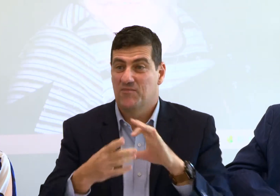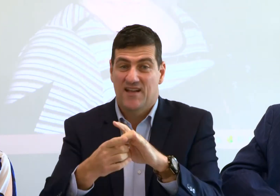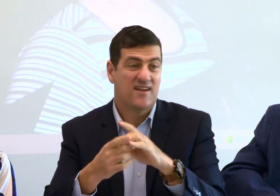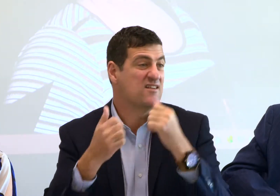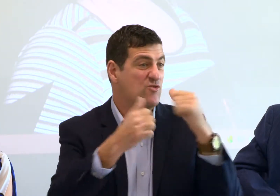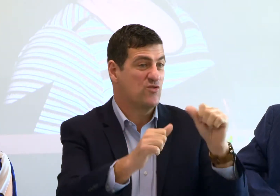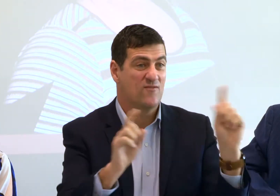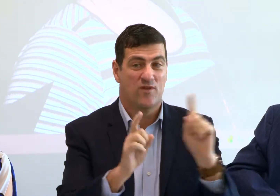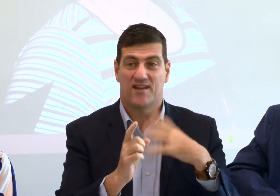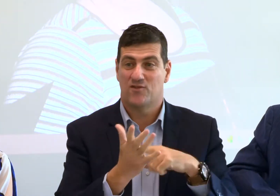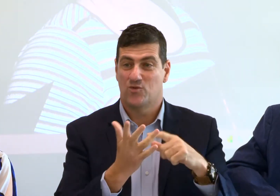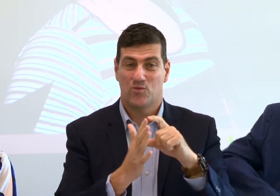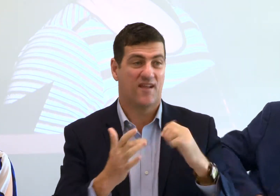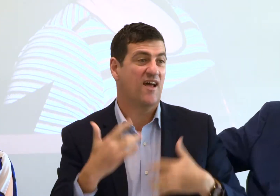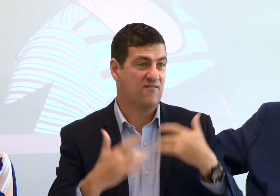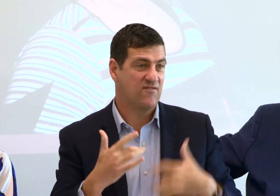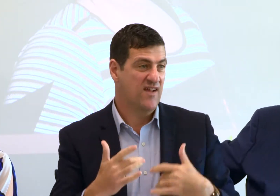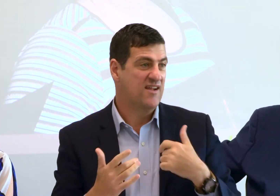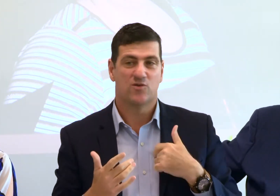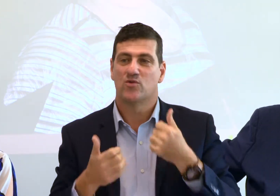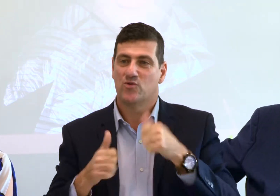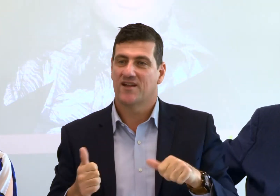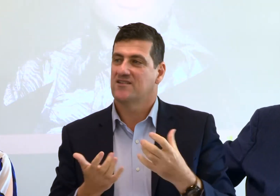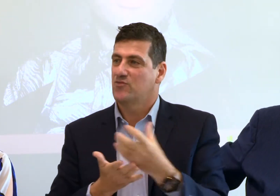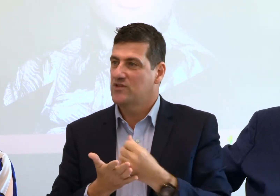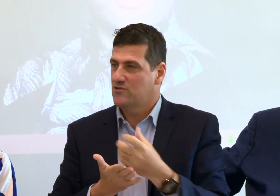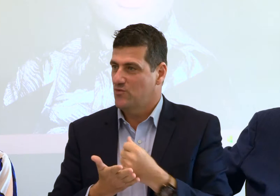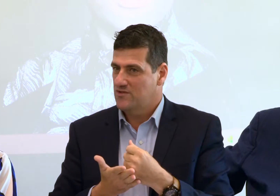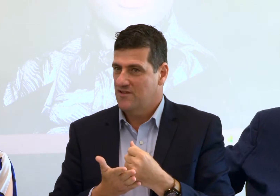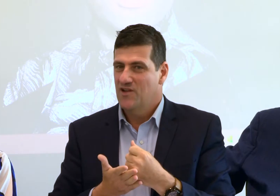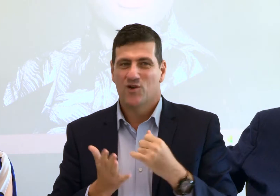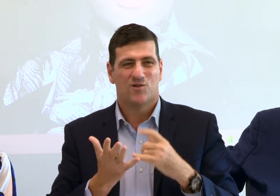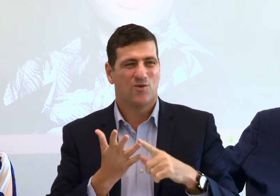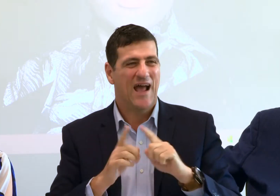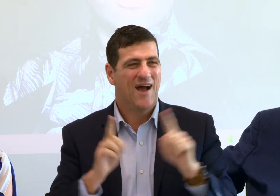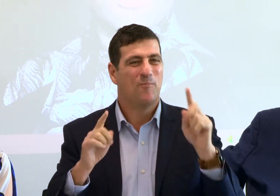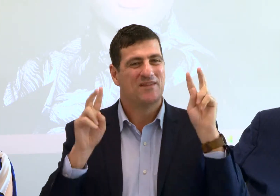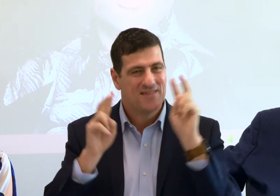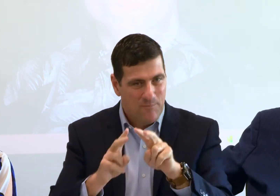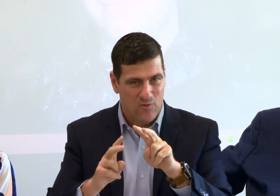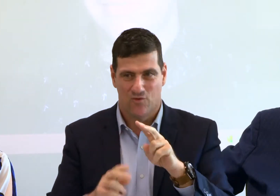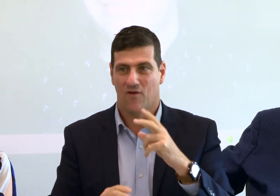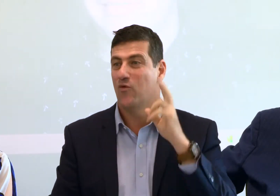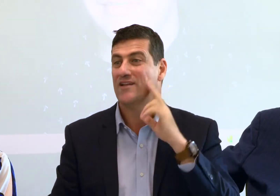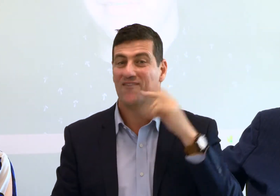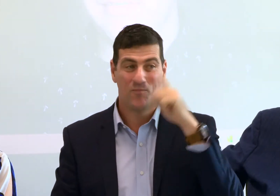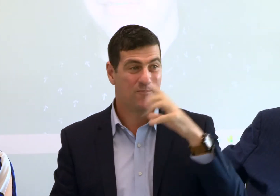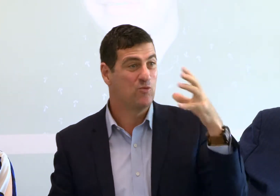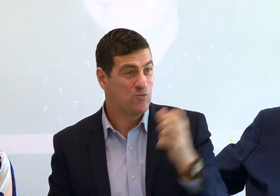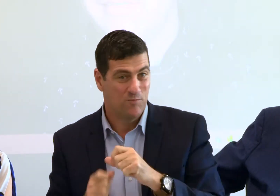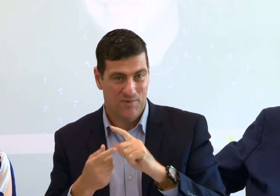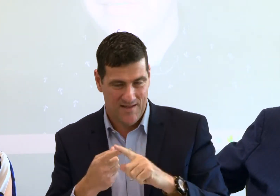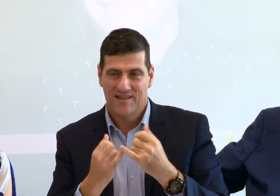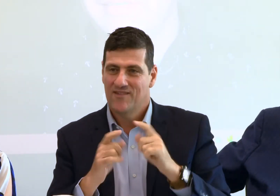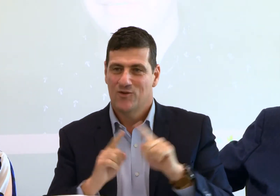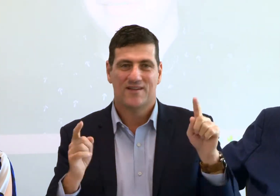to be more empowered and connected and achieving in what they needed to do in life. So they utilise us as a resource. So it's about